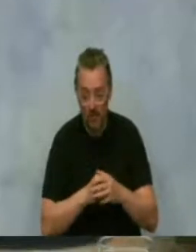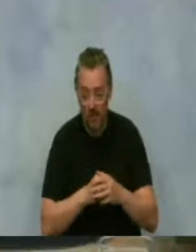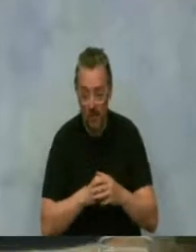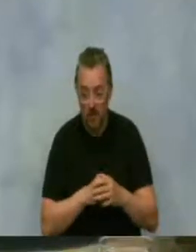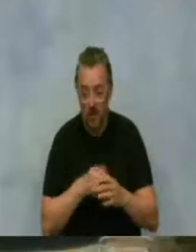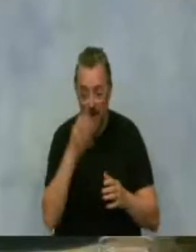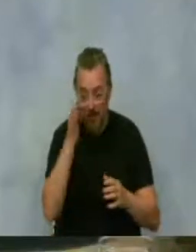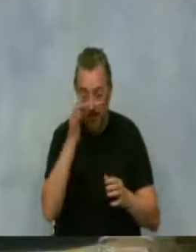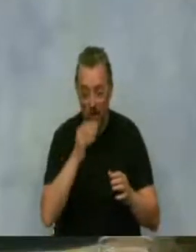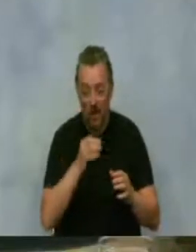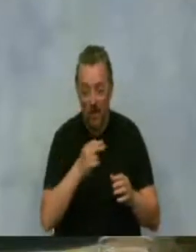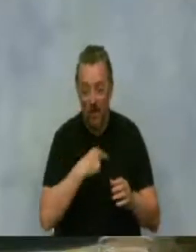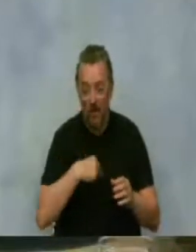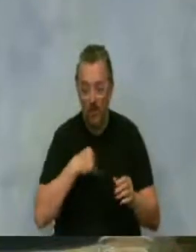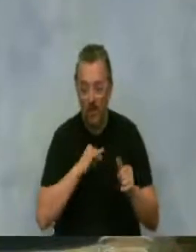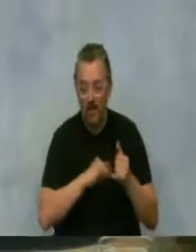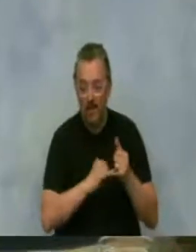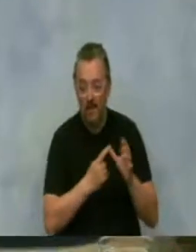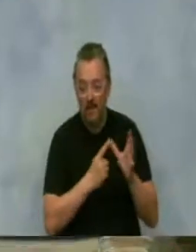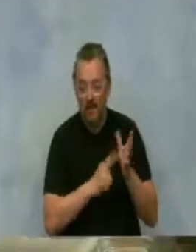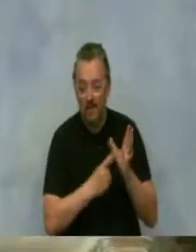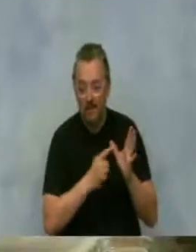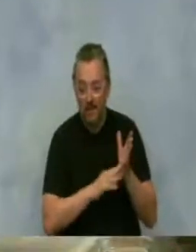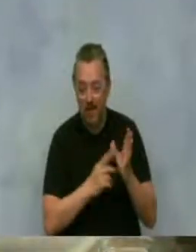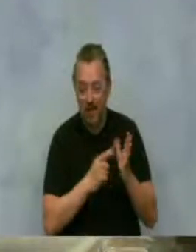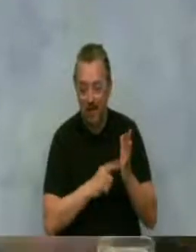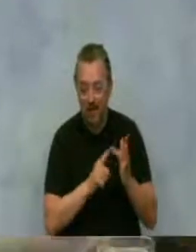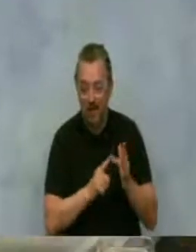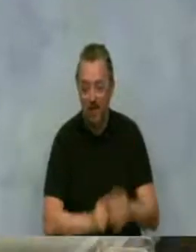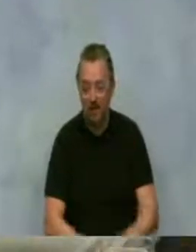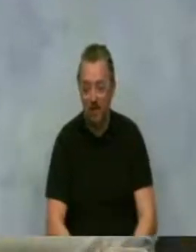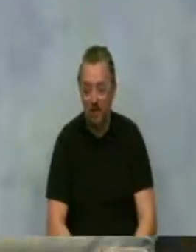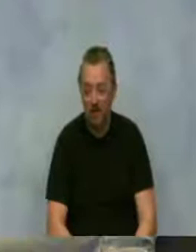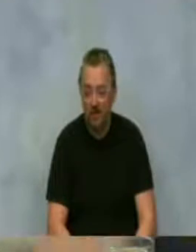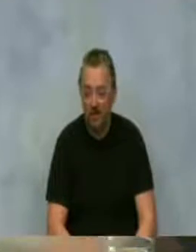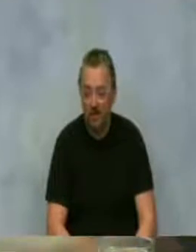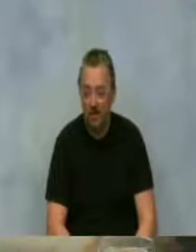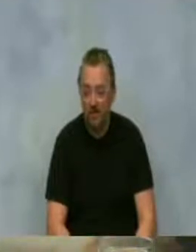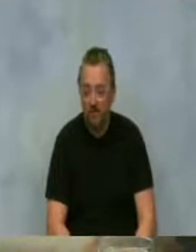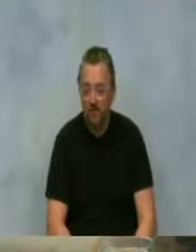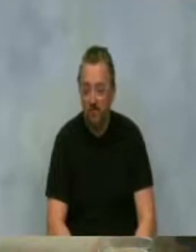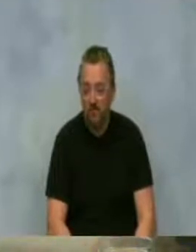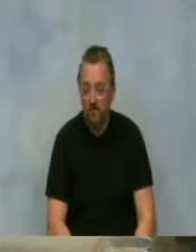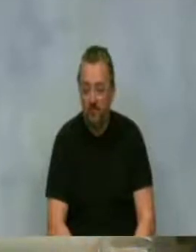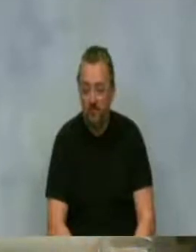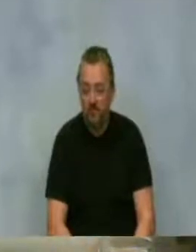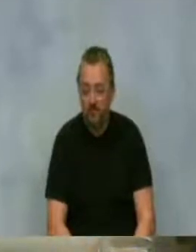Councillor Salamati. Oh, there's the screen going again. It's back.